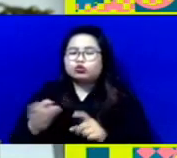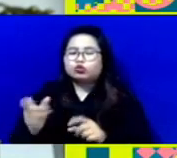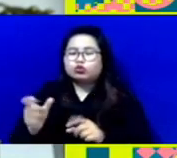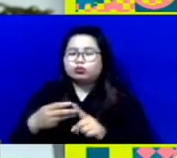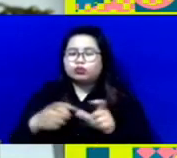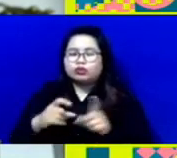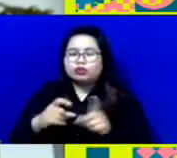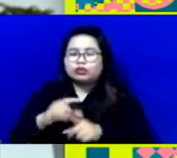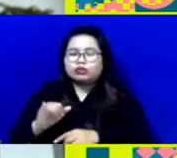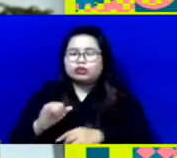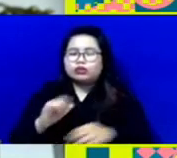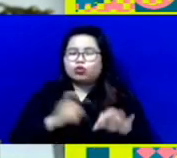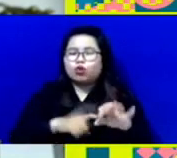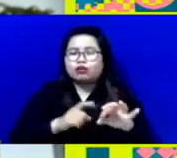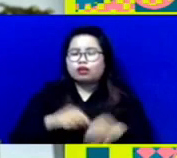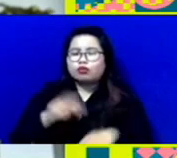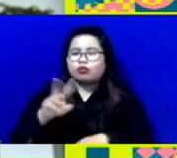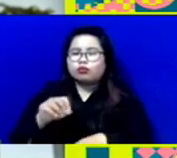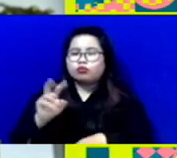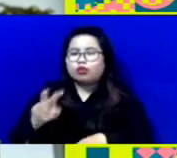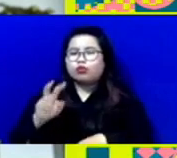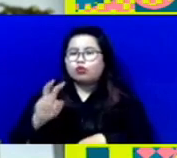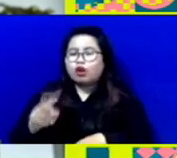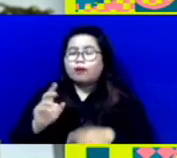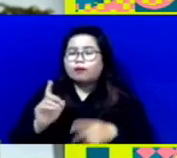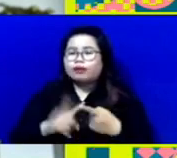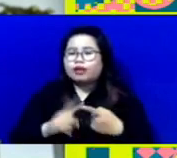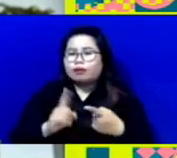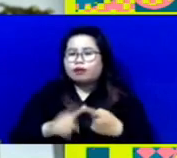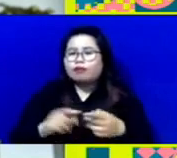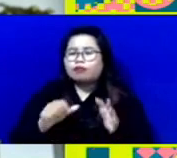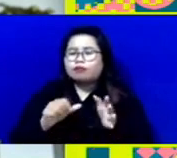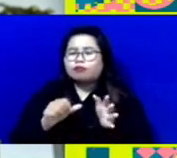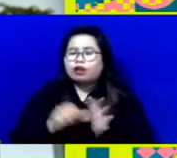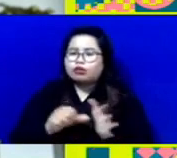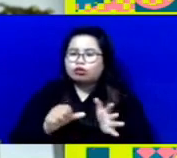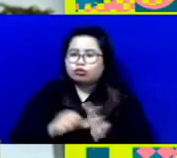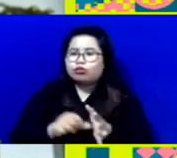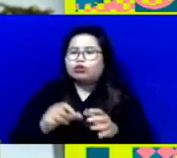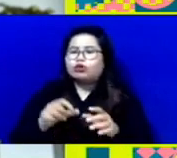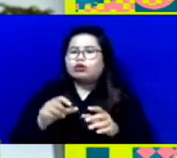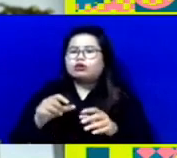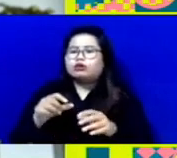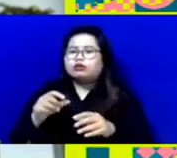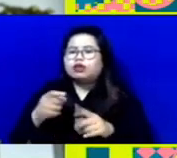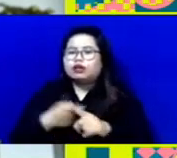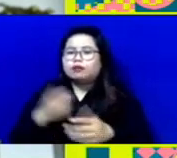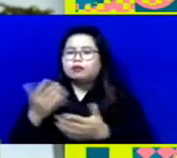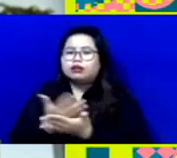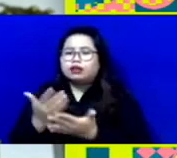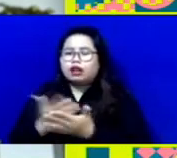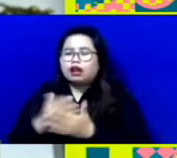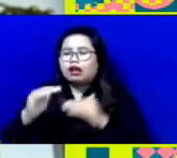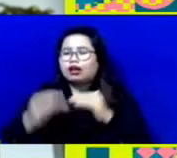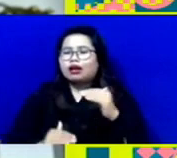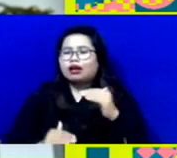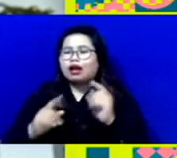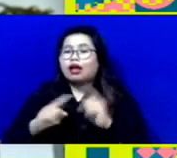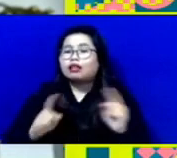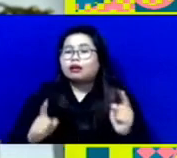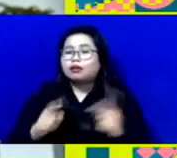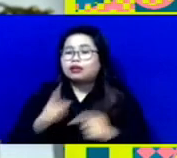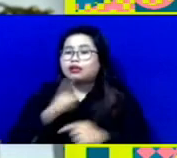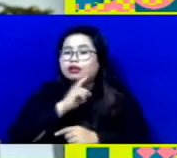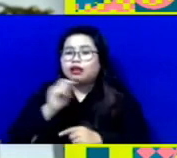help the low-income demography. But in reality, its recipient was mostly those who were affluent and able